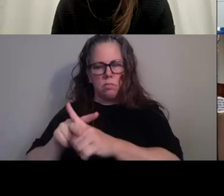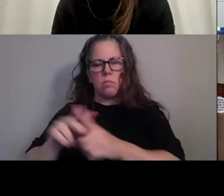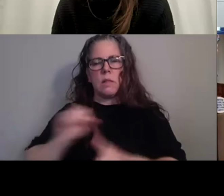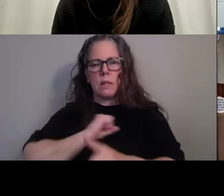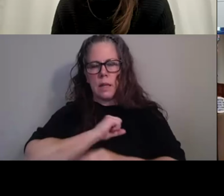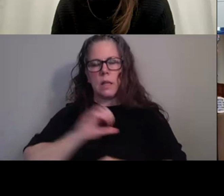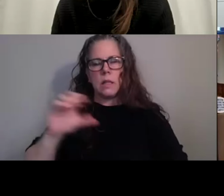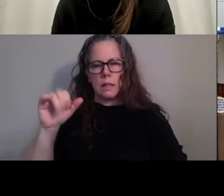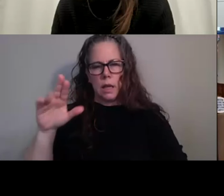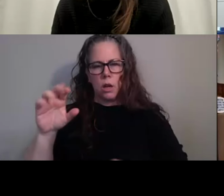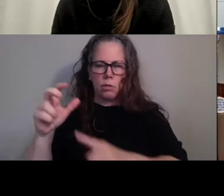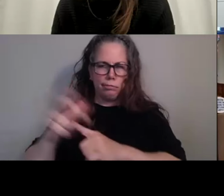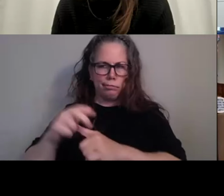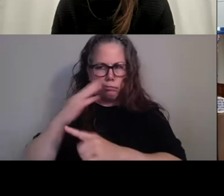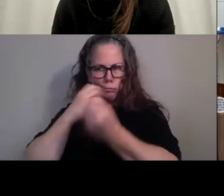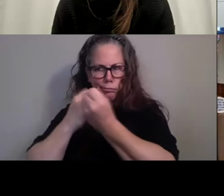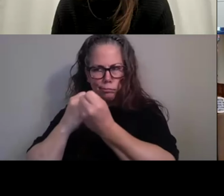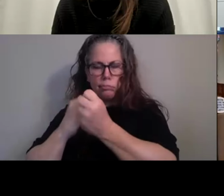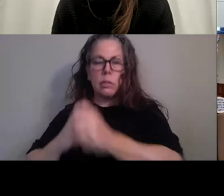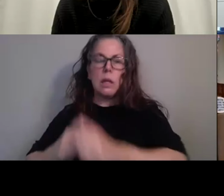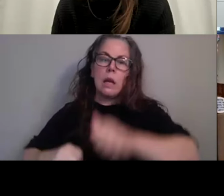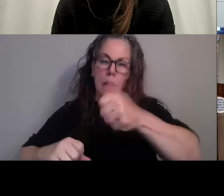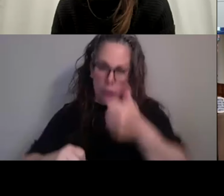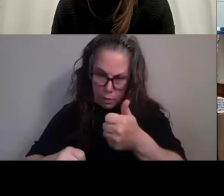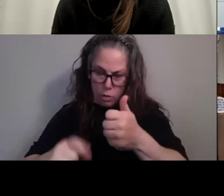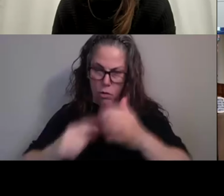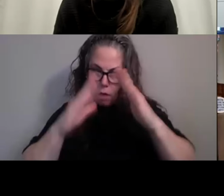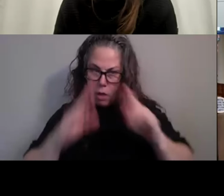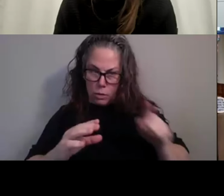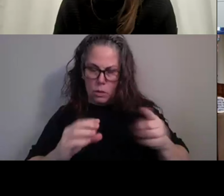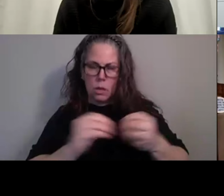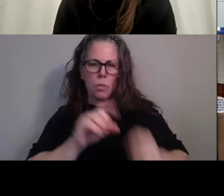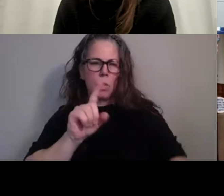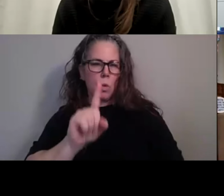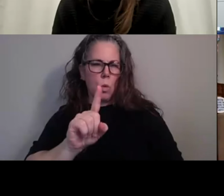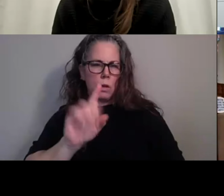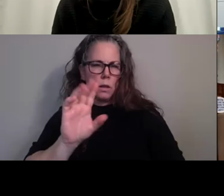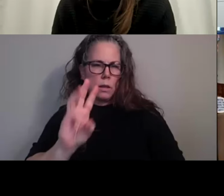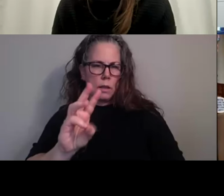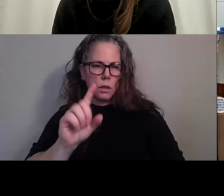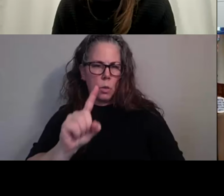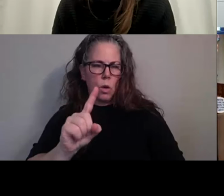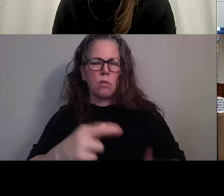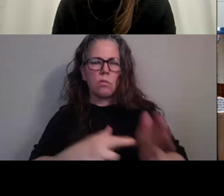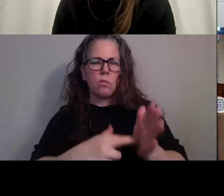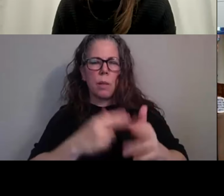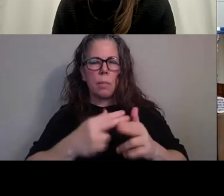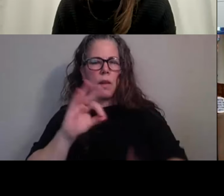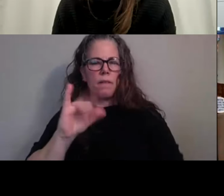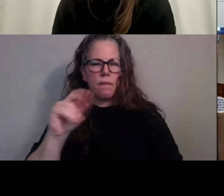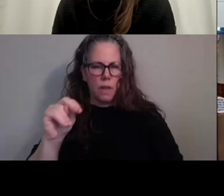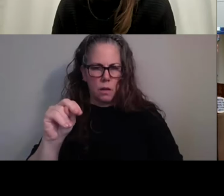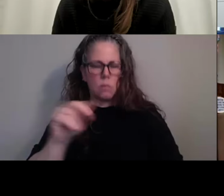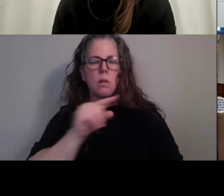Sear, one of our champions. And another is in the House side, it's number 161, and that's Rep. Finn, who